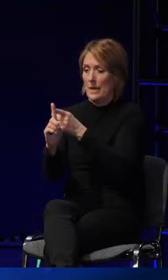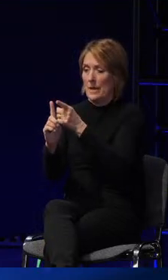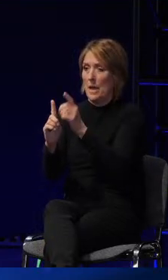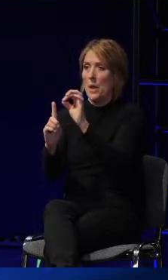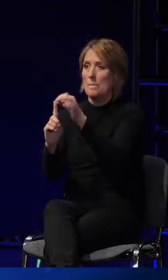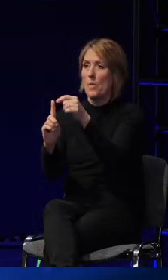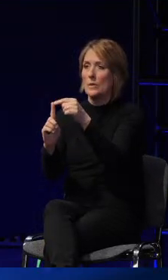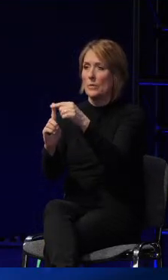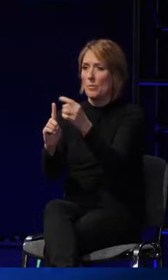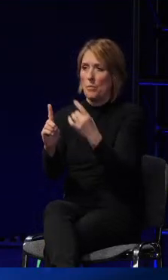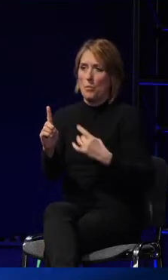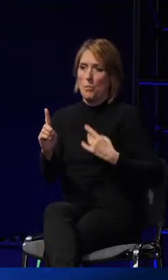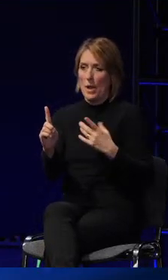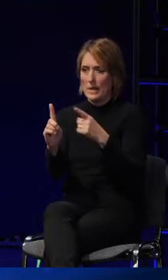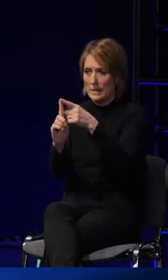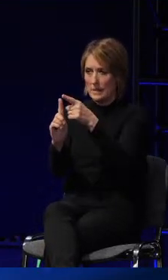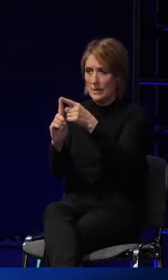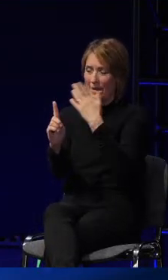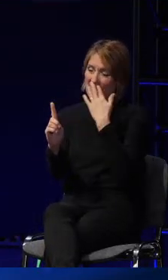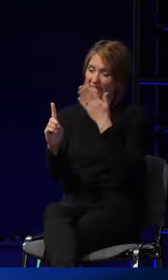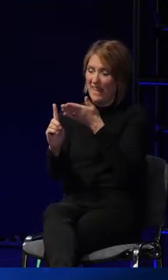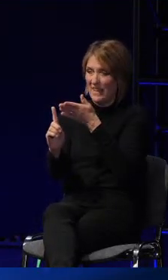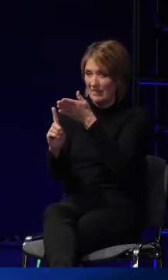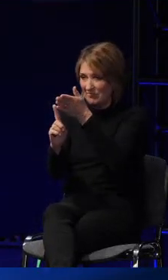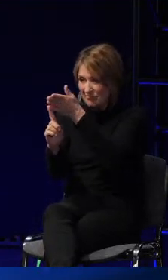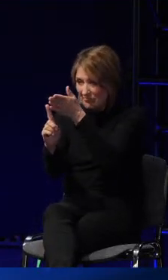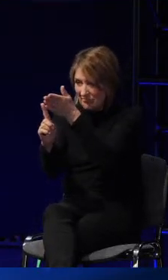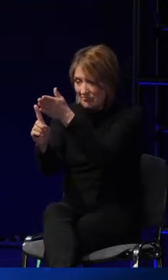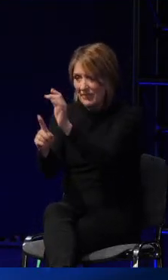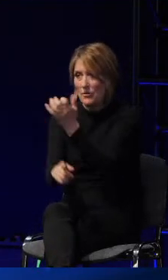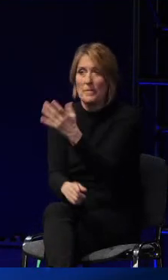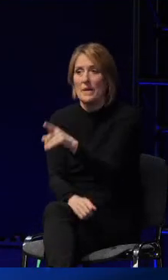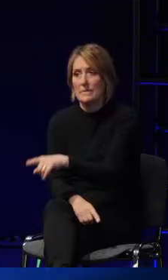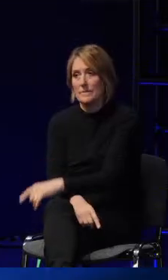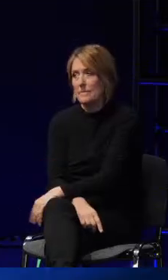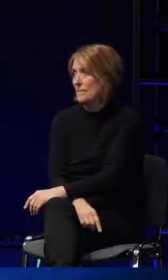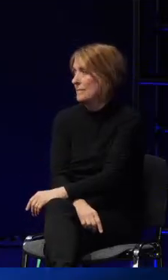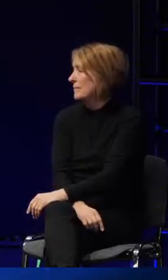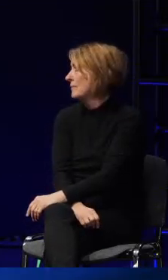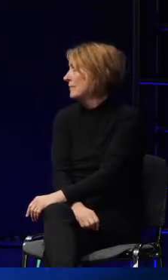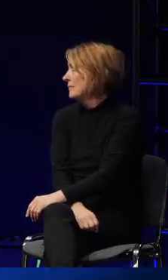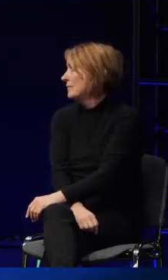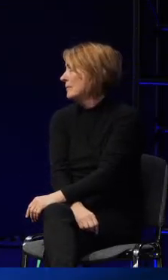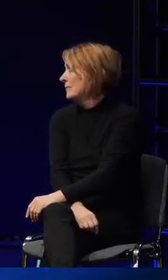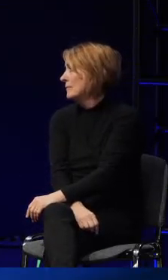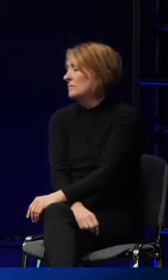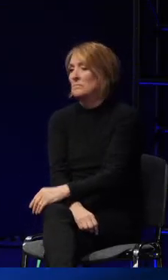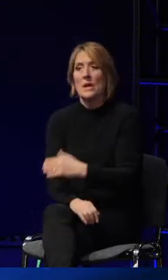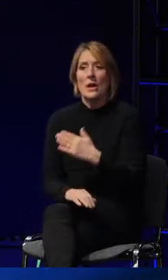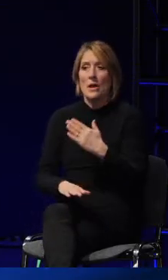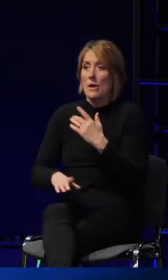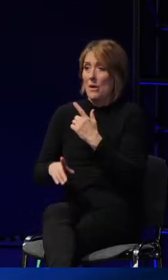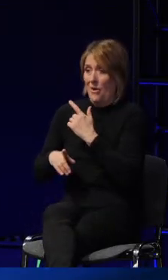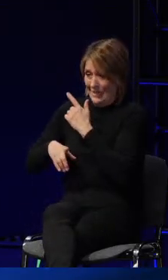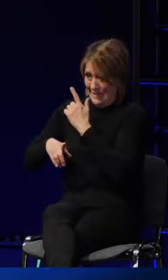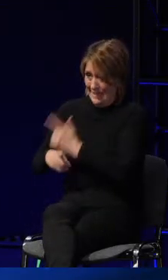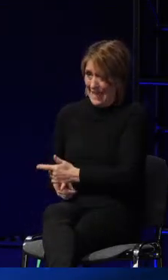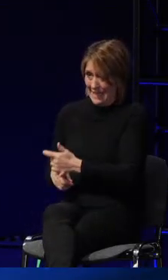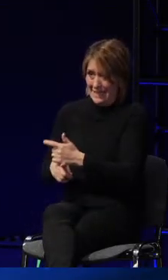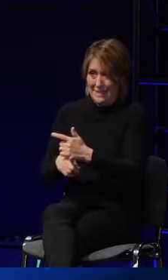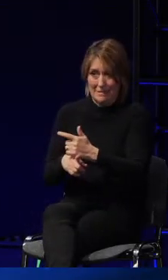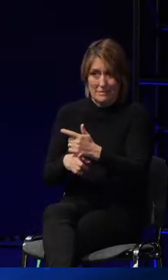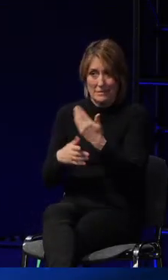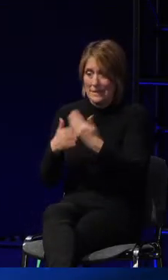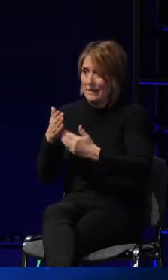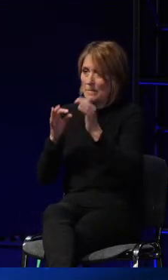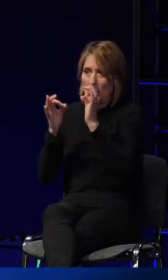and then I feel like I can sort of go off that. But it's on set, you're never going to get perfect. That's what the